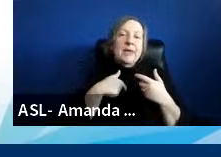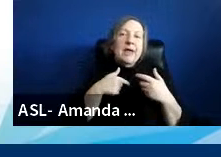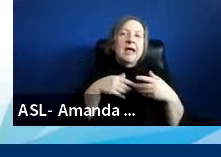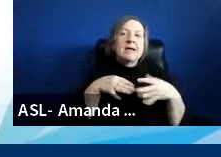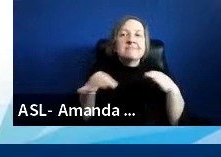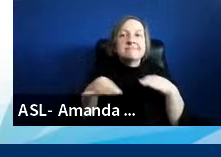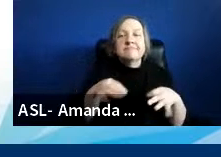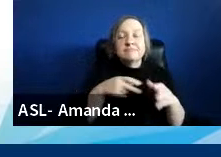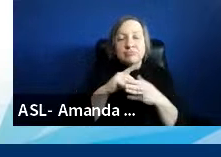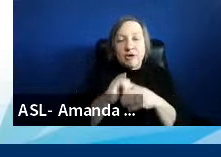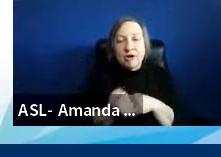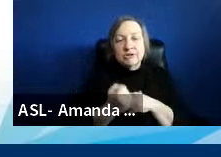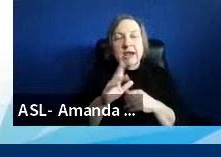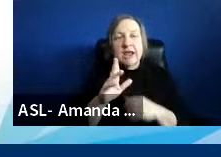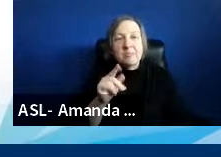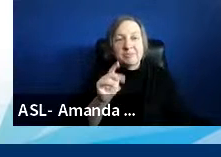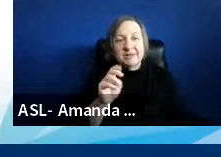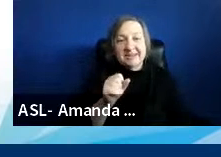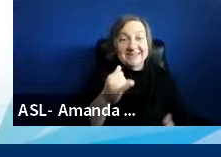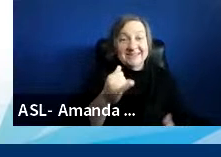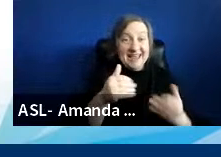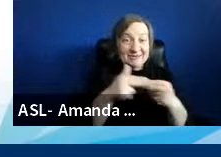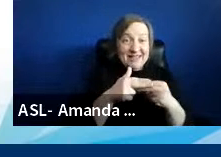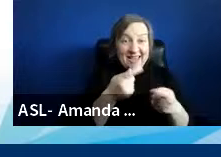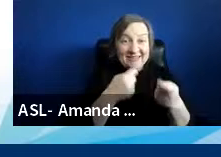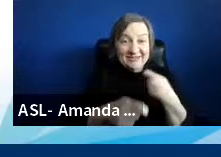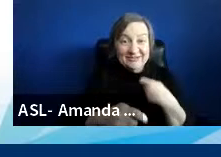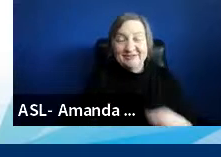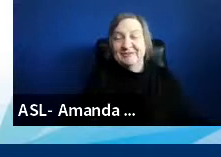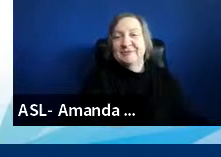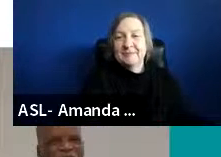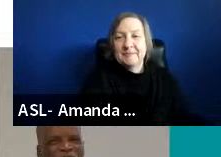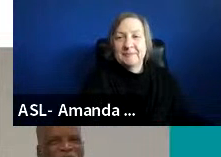update. So if you can go to the next slide, please.